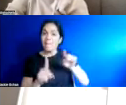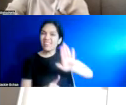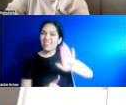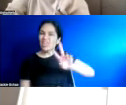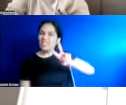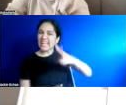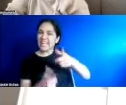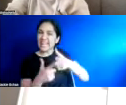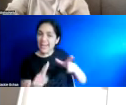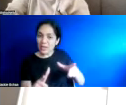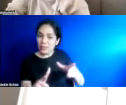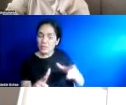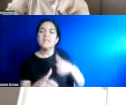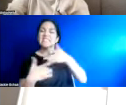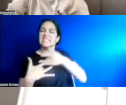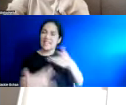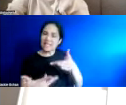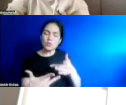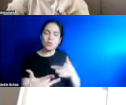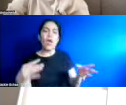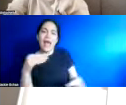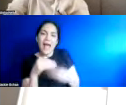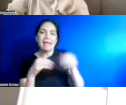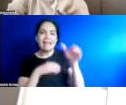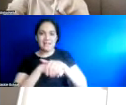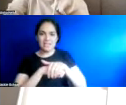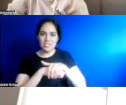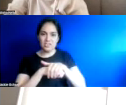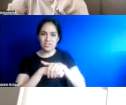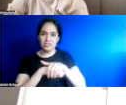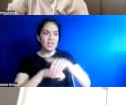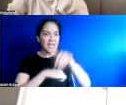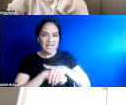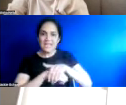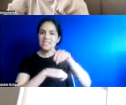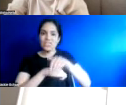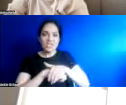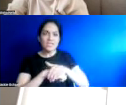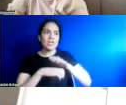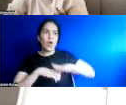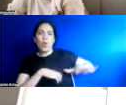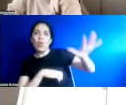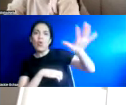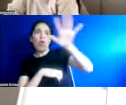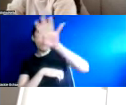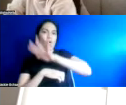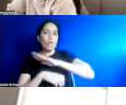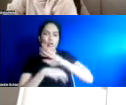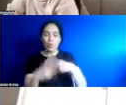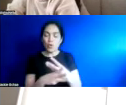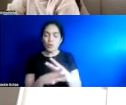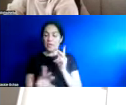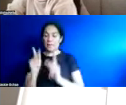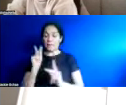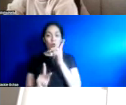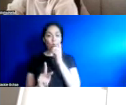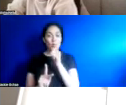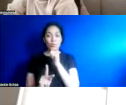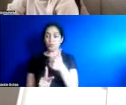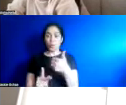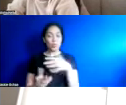is English. So, and even people who don't speak English, learn or somehow manage to learn